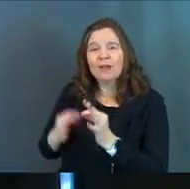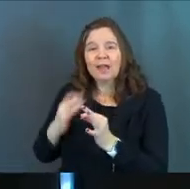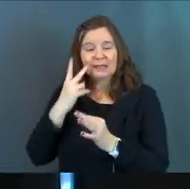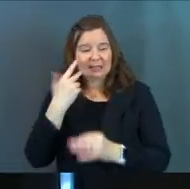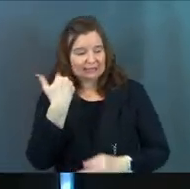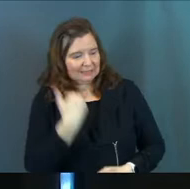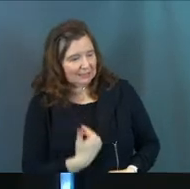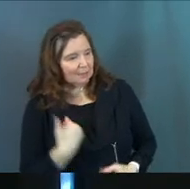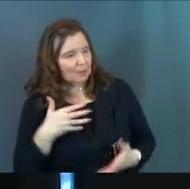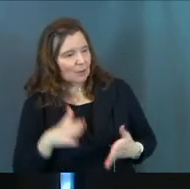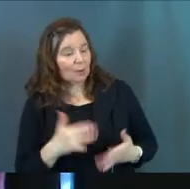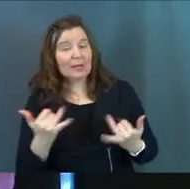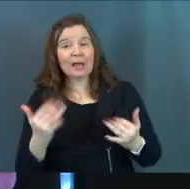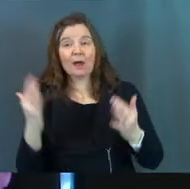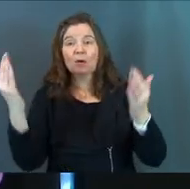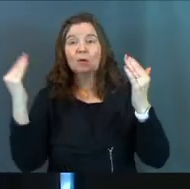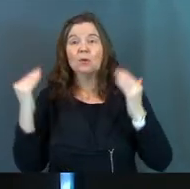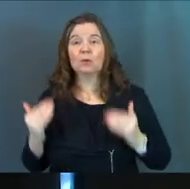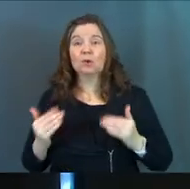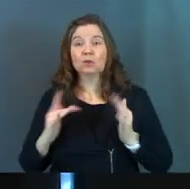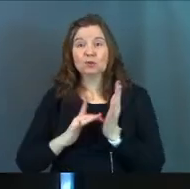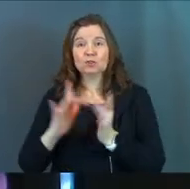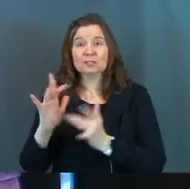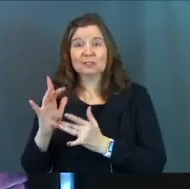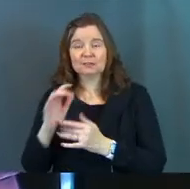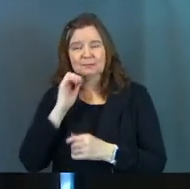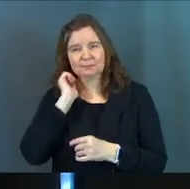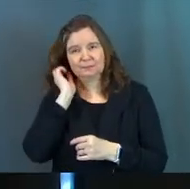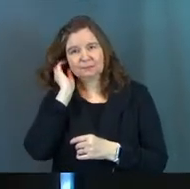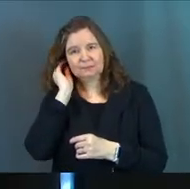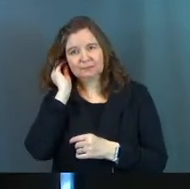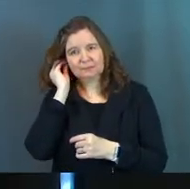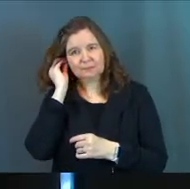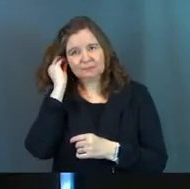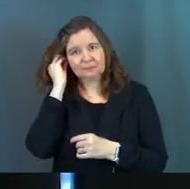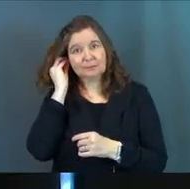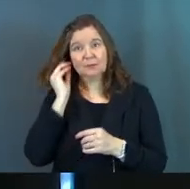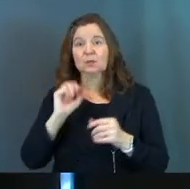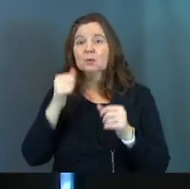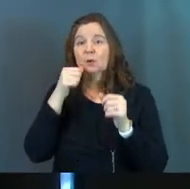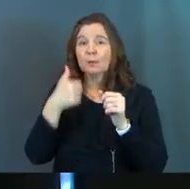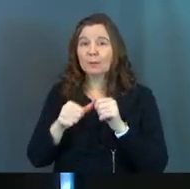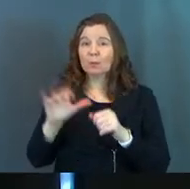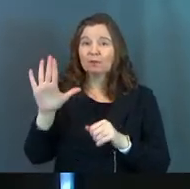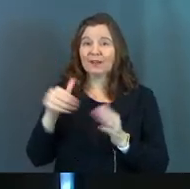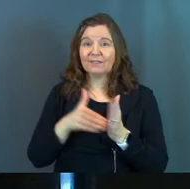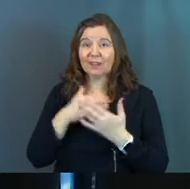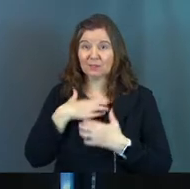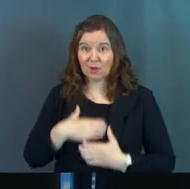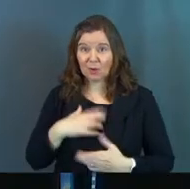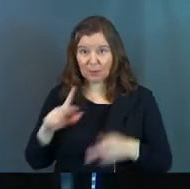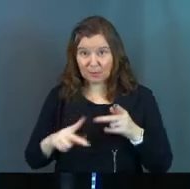see me this way. Now go to Jesus. Do you remember when there was 5,000 hungry people?